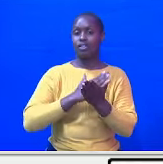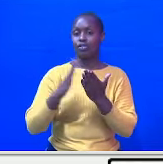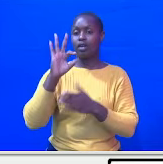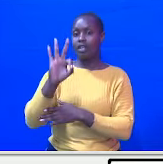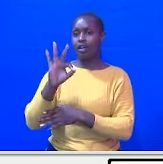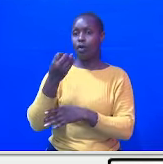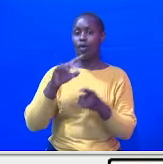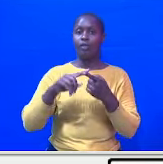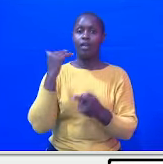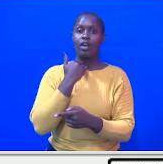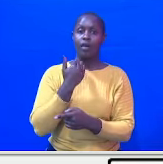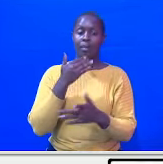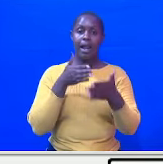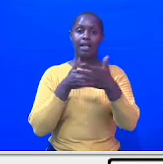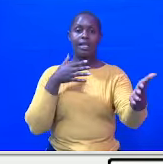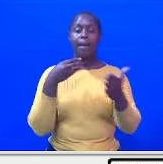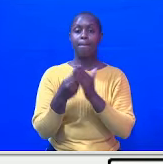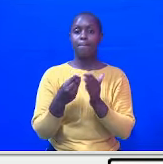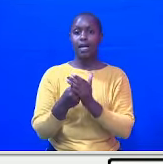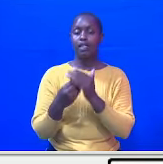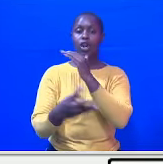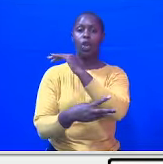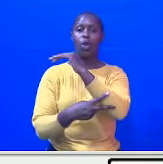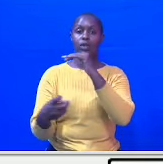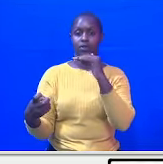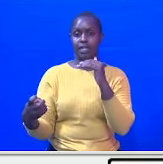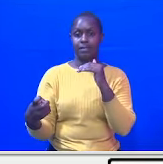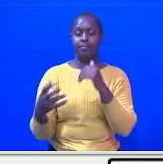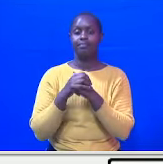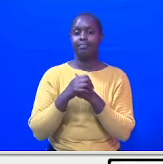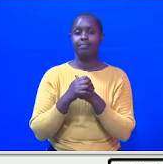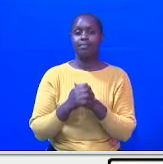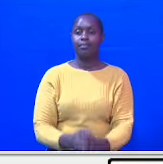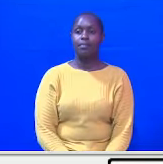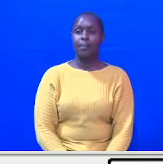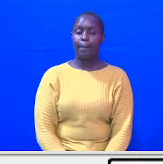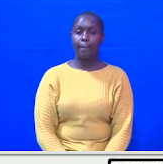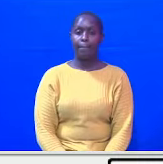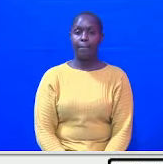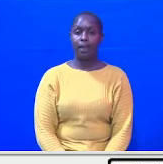of Crime and Anti-Money Laundering Act. Elizabeth Mutuko, TV 47, Nairobi.